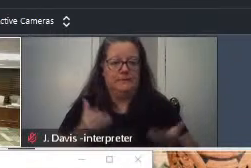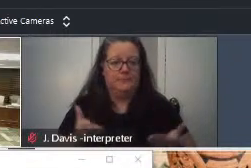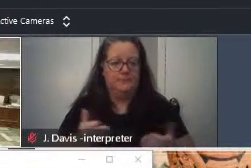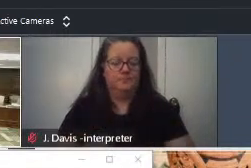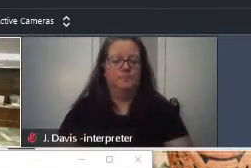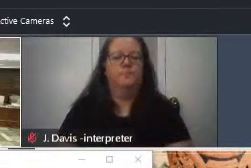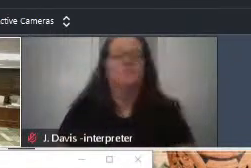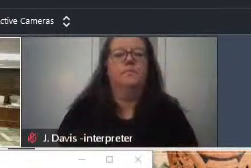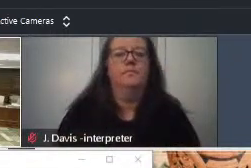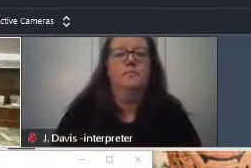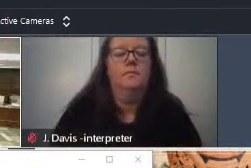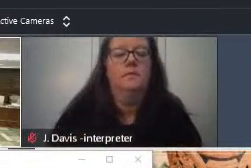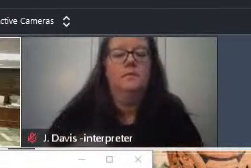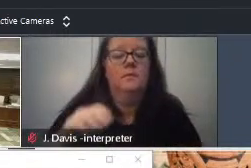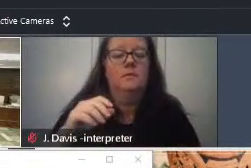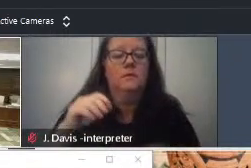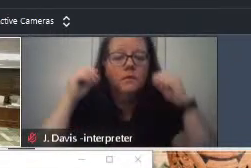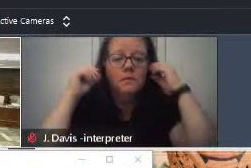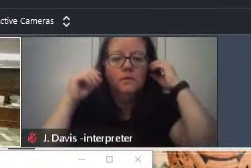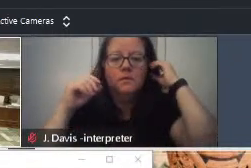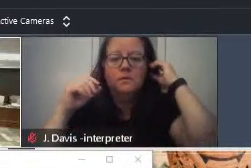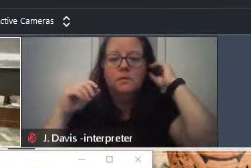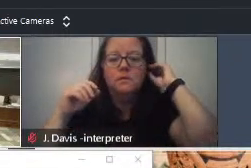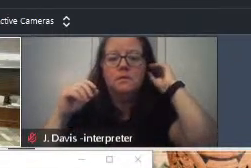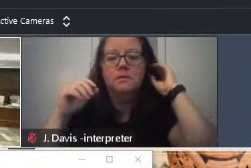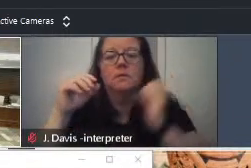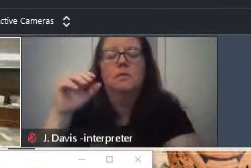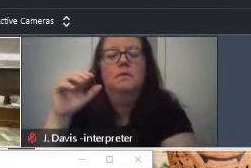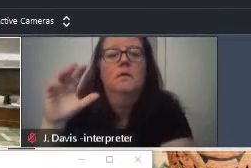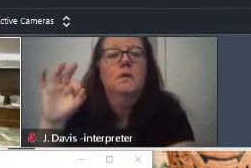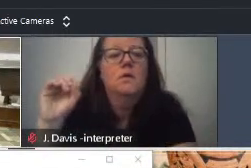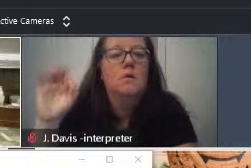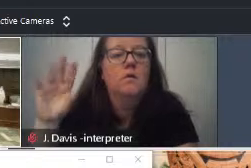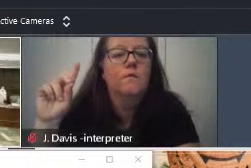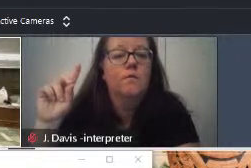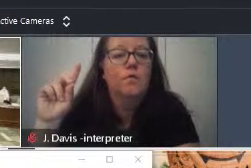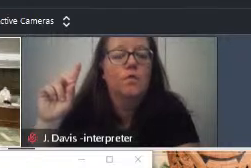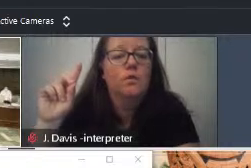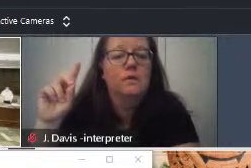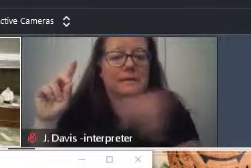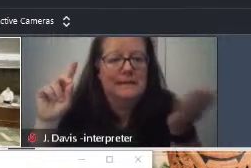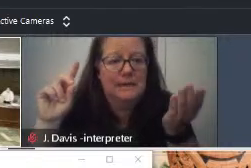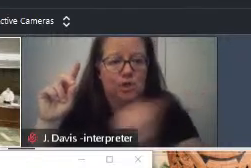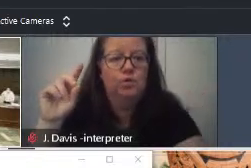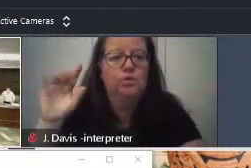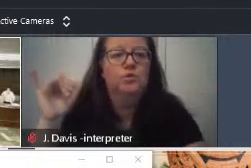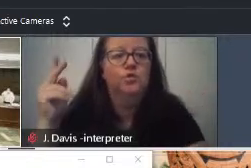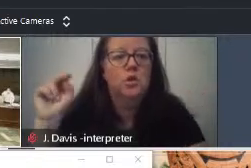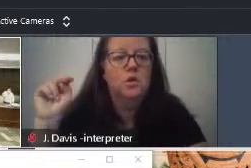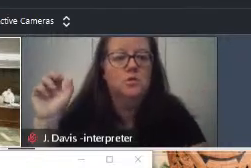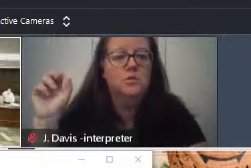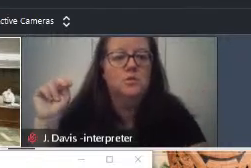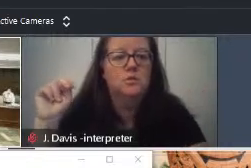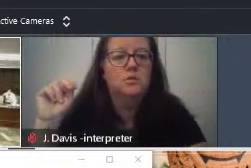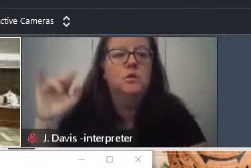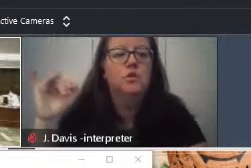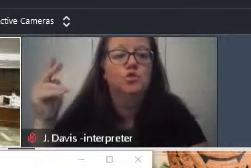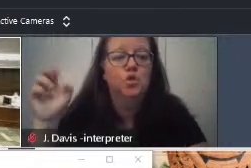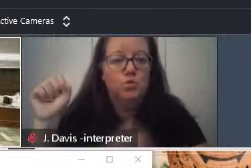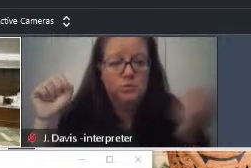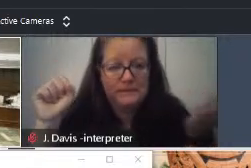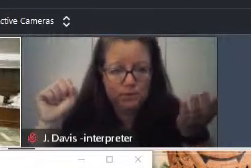Councilman Smiley, I'm here. Councilman For the Ford, finals. Councilwoman Johnson, Councilman Jones,